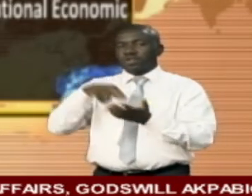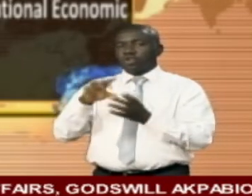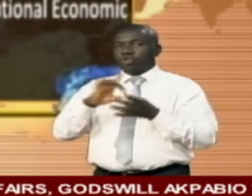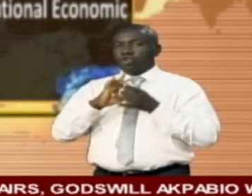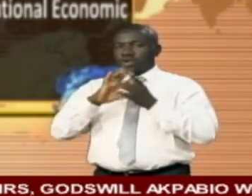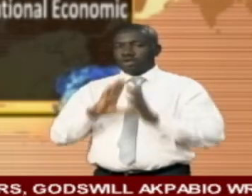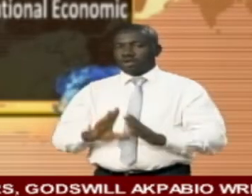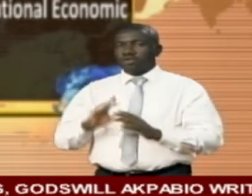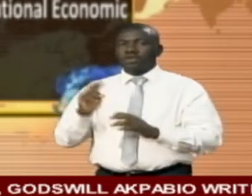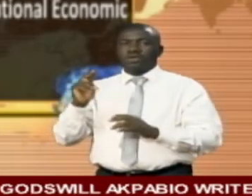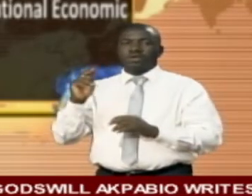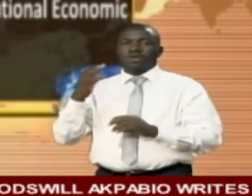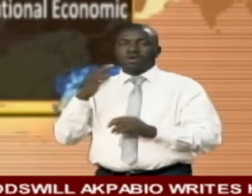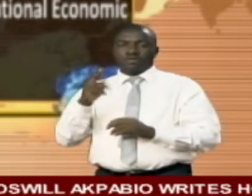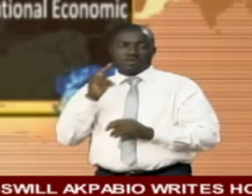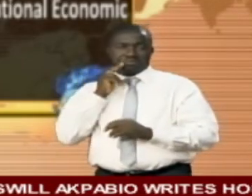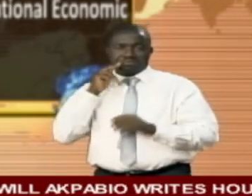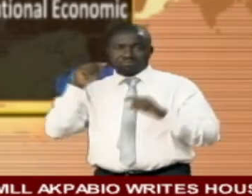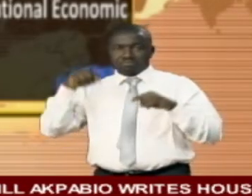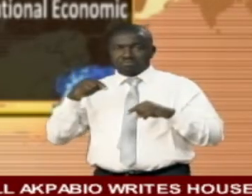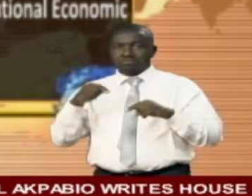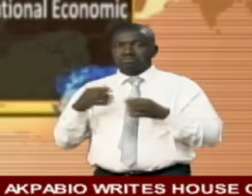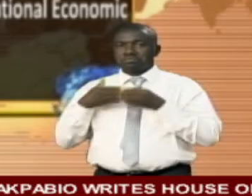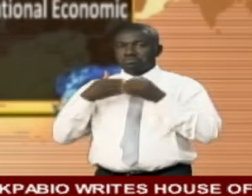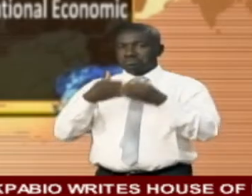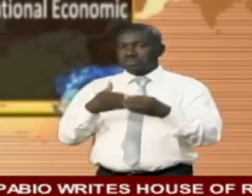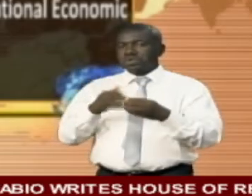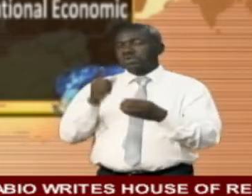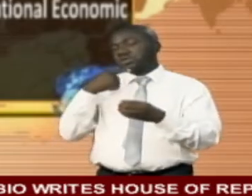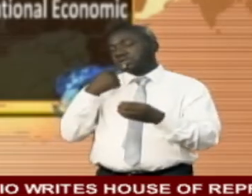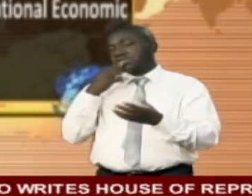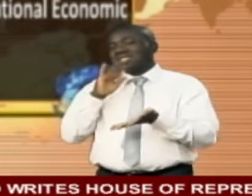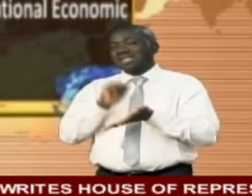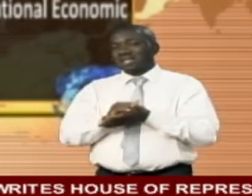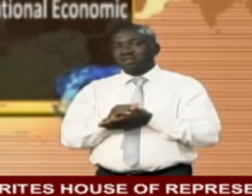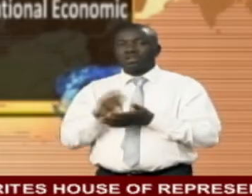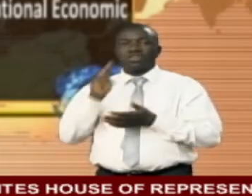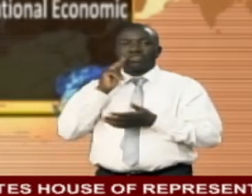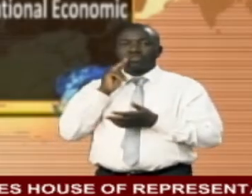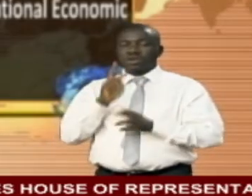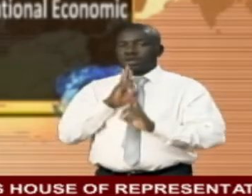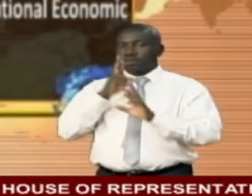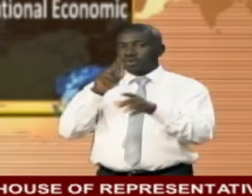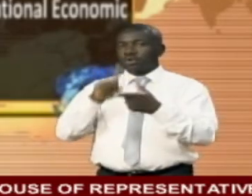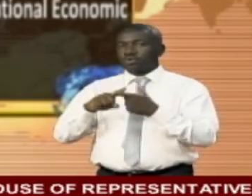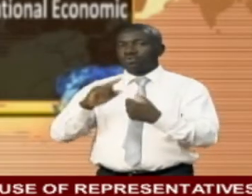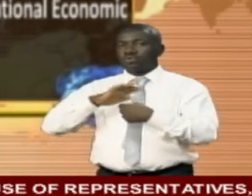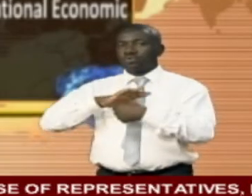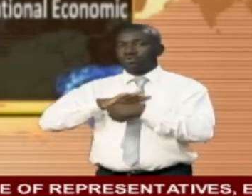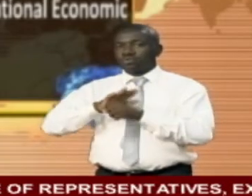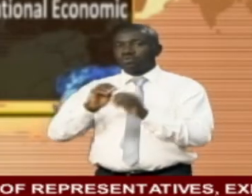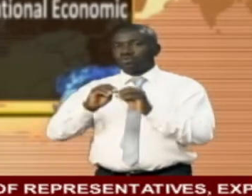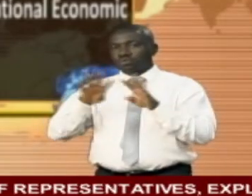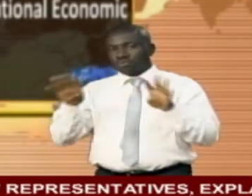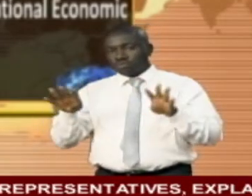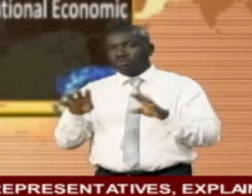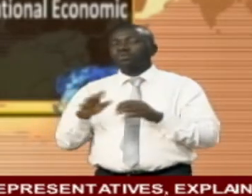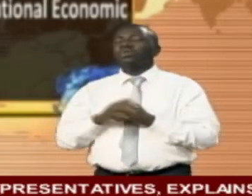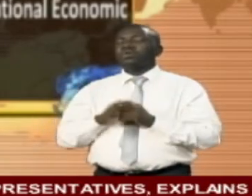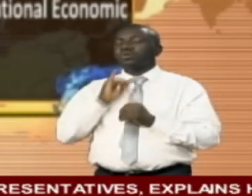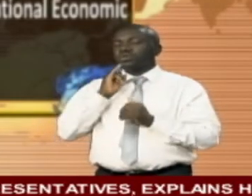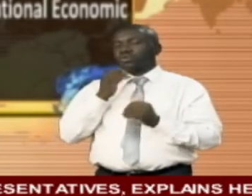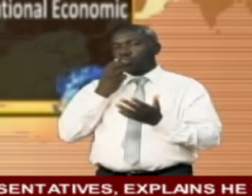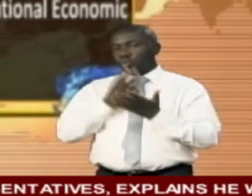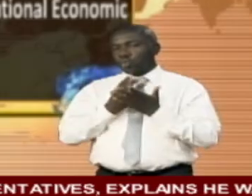Nigeria, Edward Kalun, who led the delegation, said Nigeria's response to the pandemic is well planned and articulated,